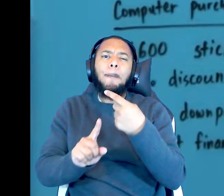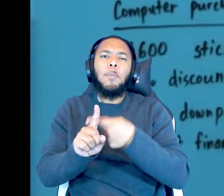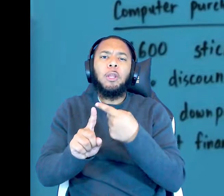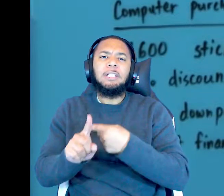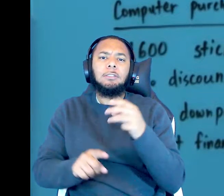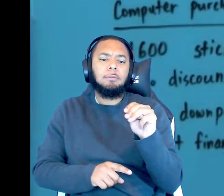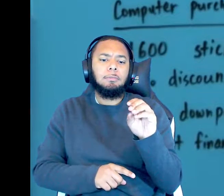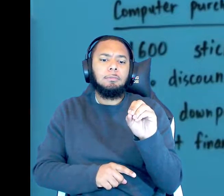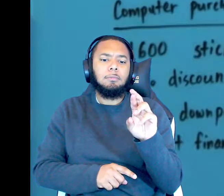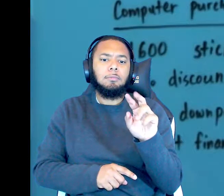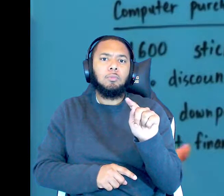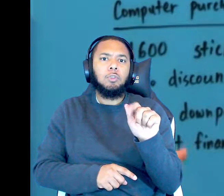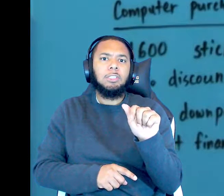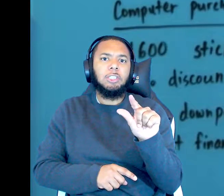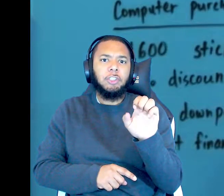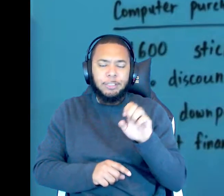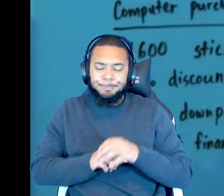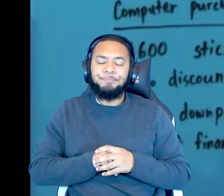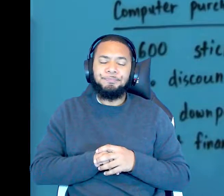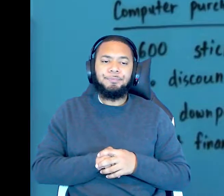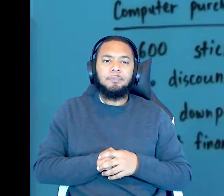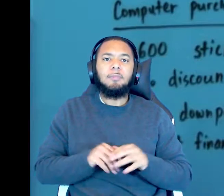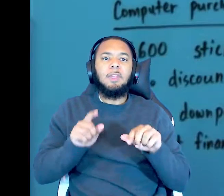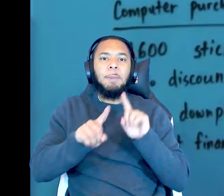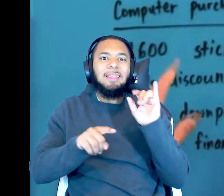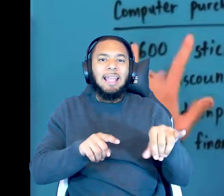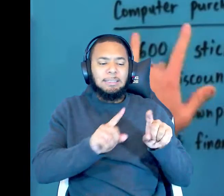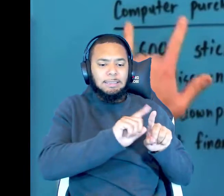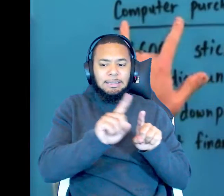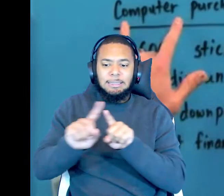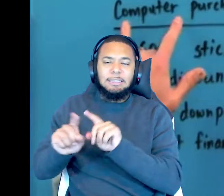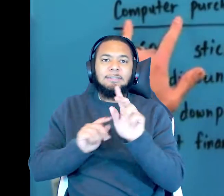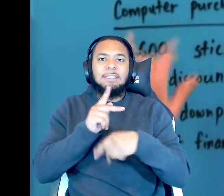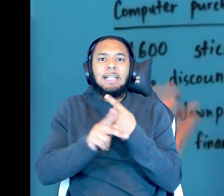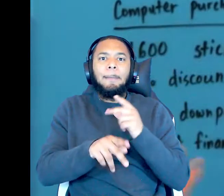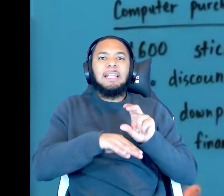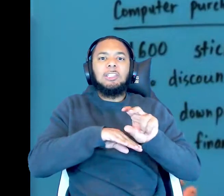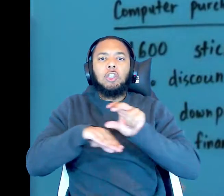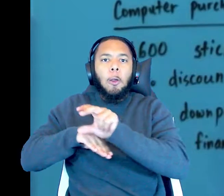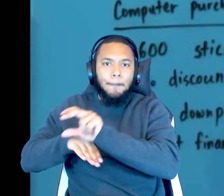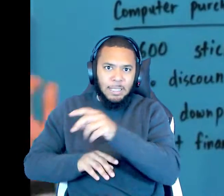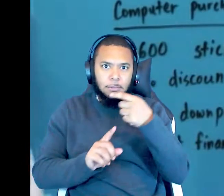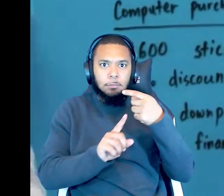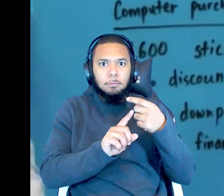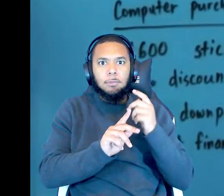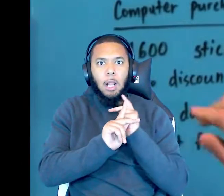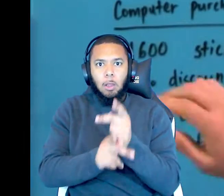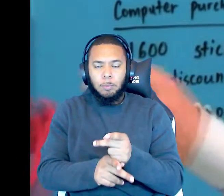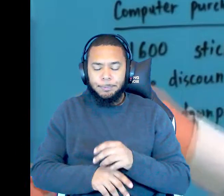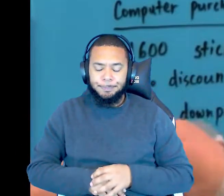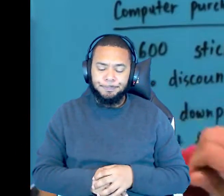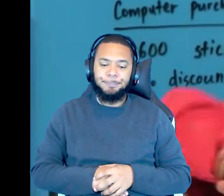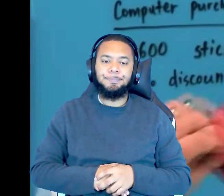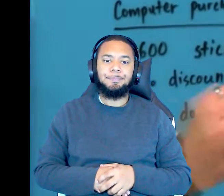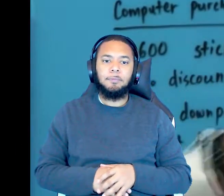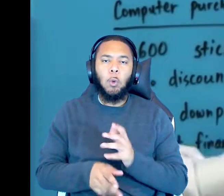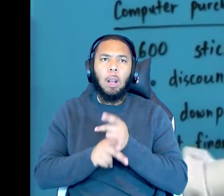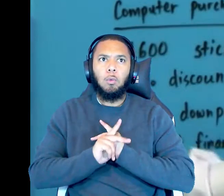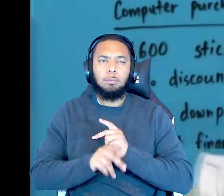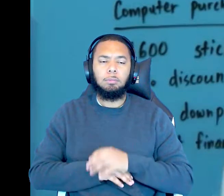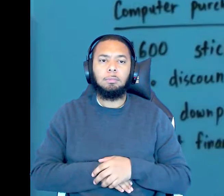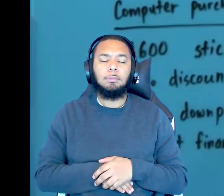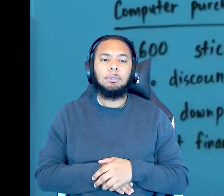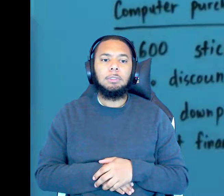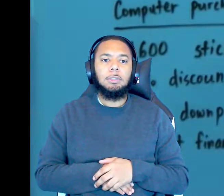off. But those are all different types of installment loans. So we're going to take a look at a computer and a refrigerator. So I'm going to cover up